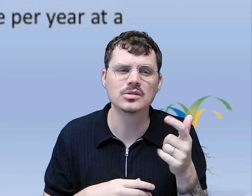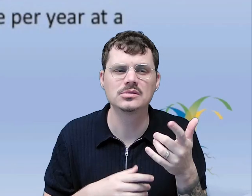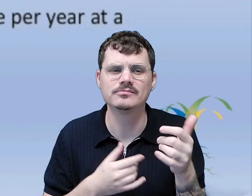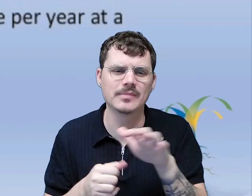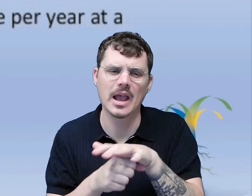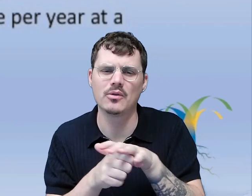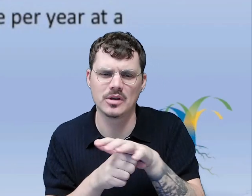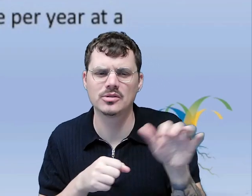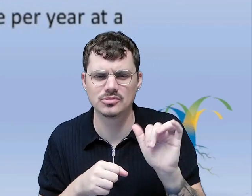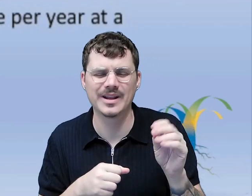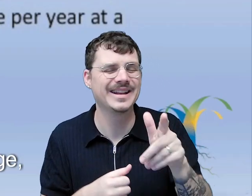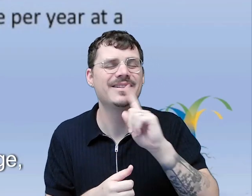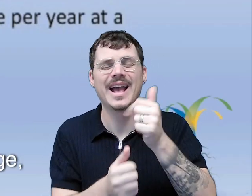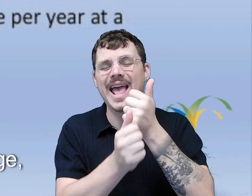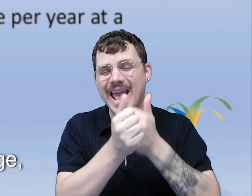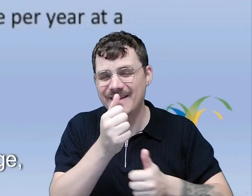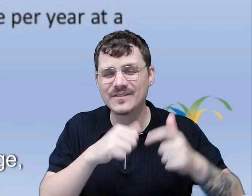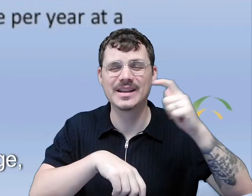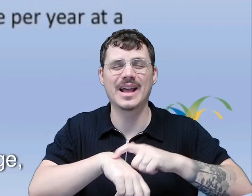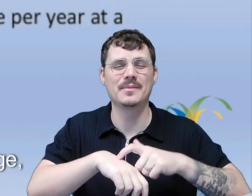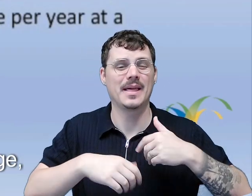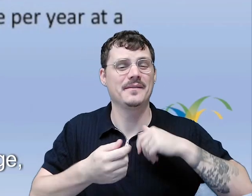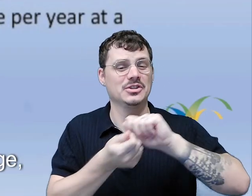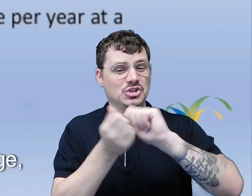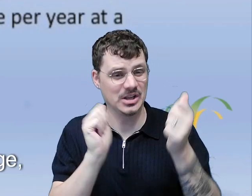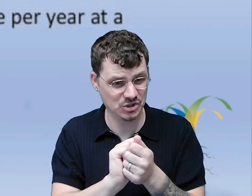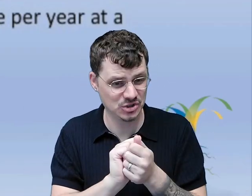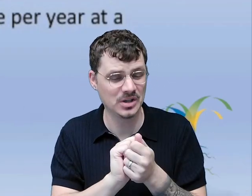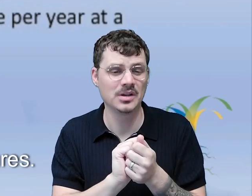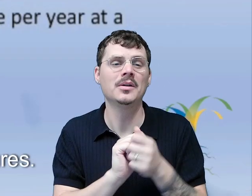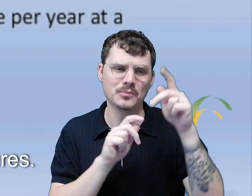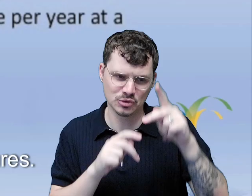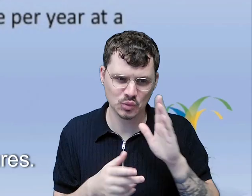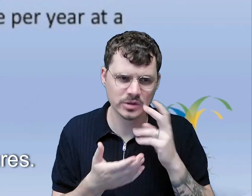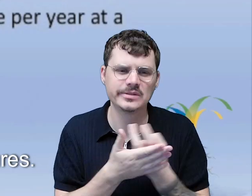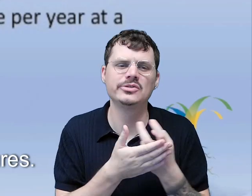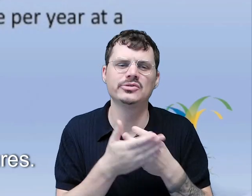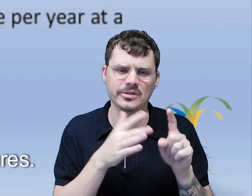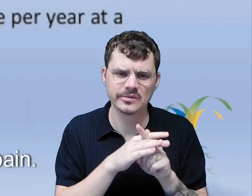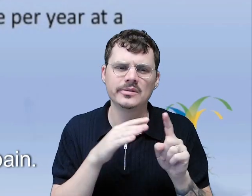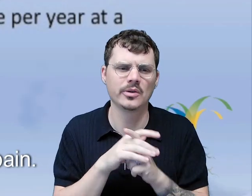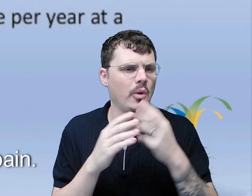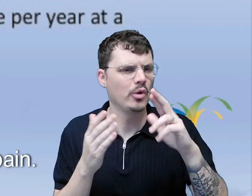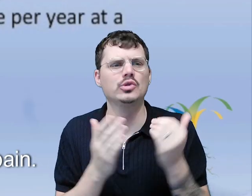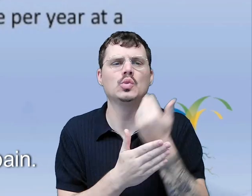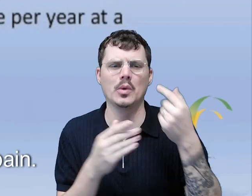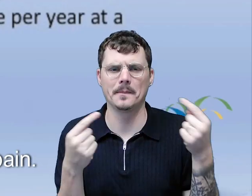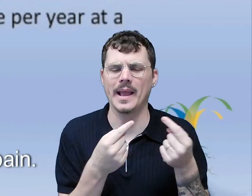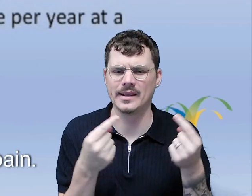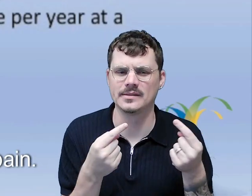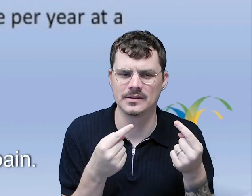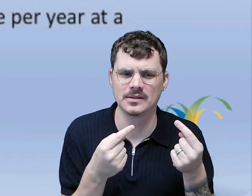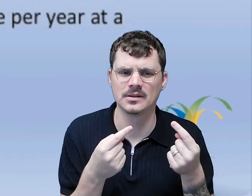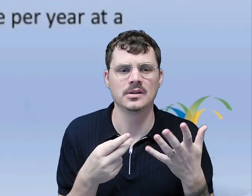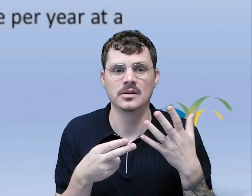area. And every time there's a change, this person's having more seizures, this person has a new type